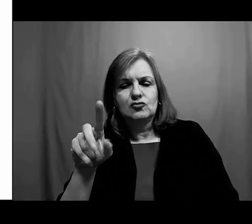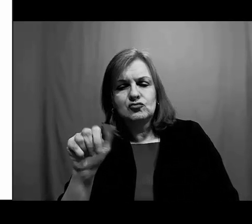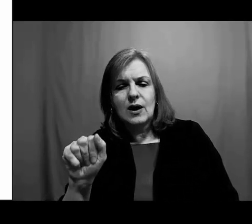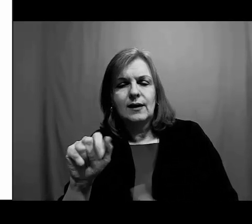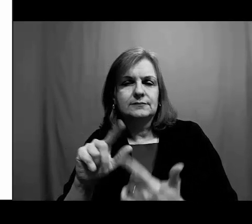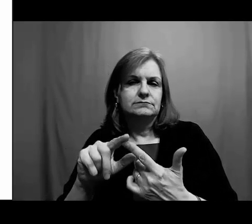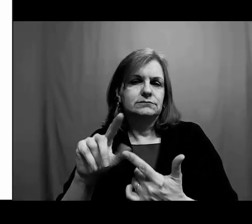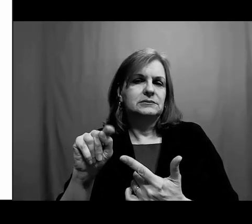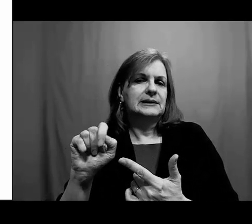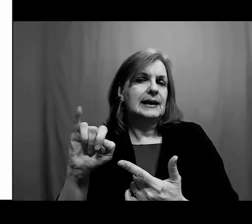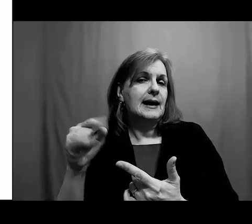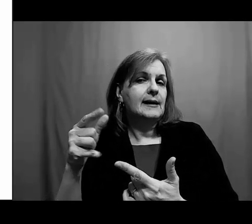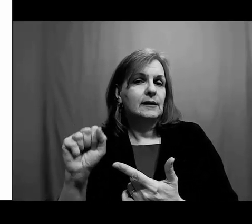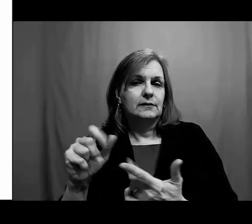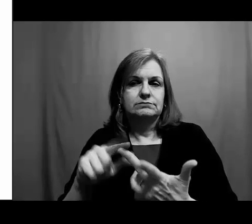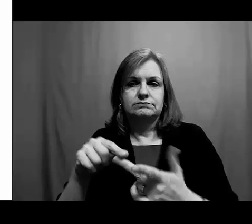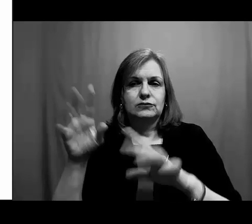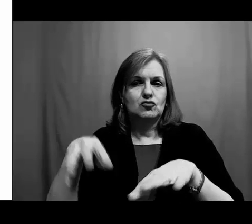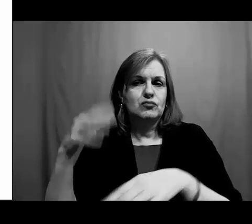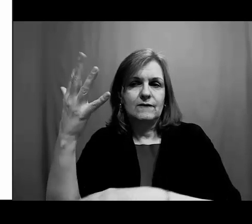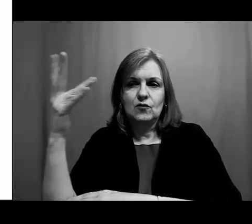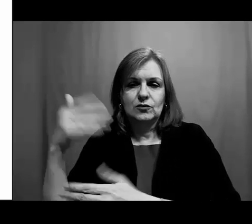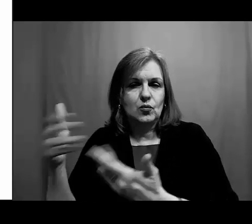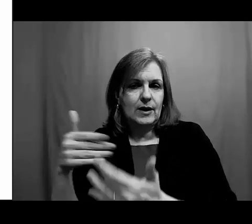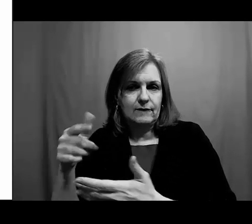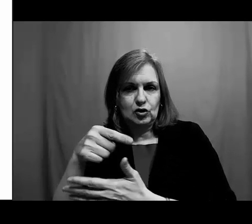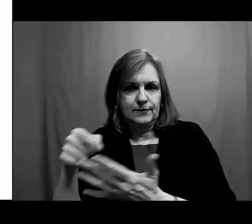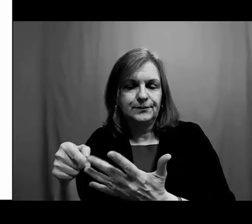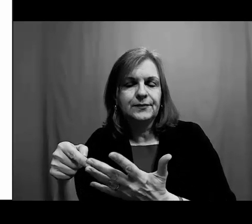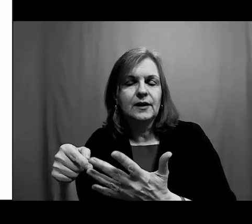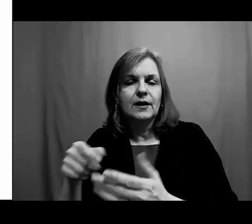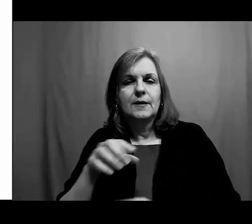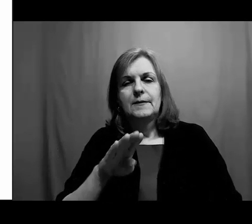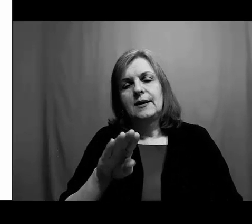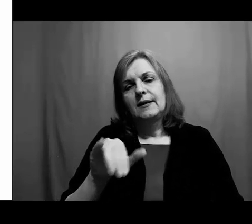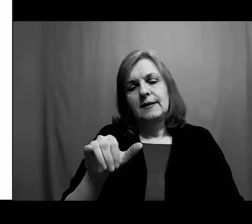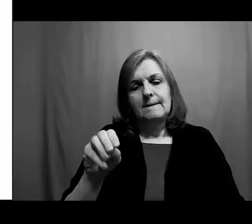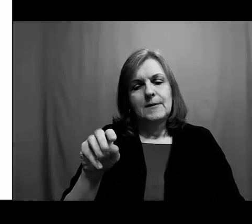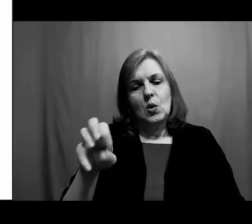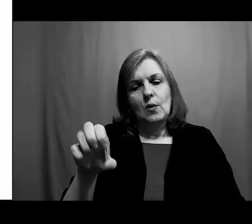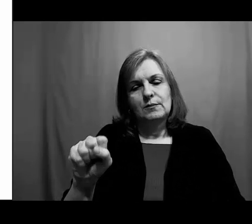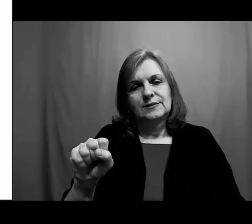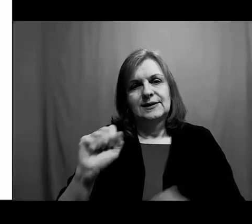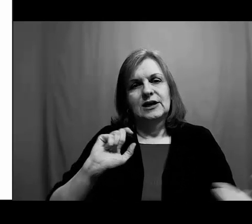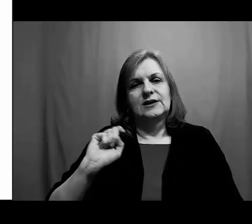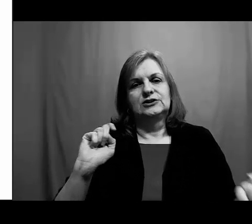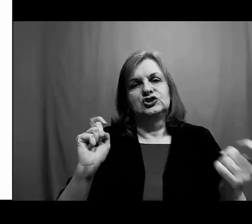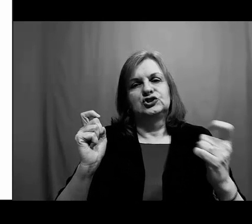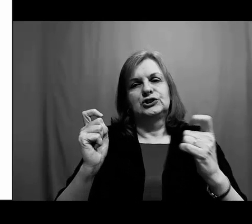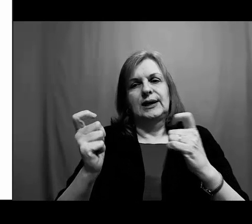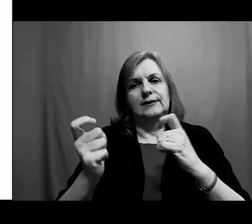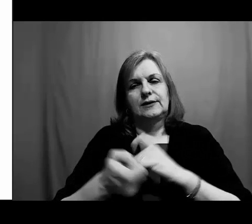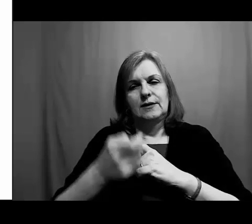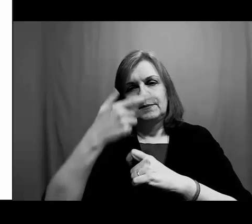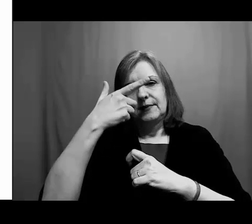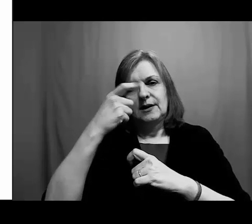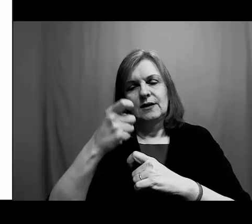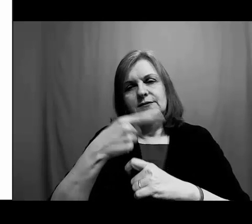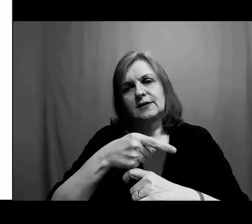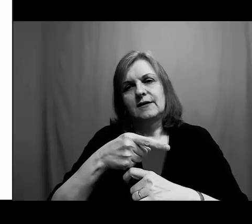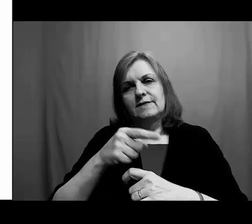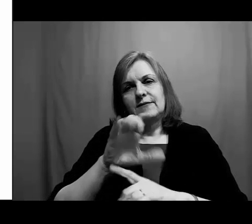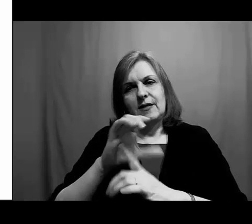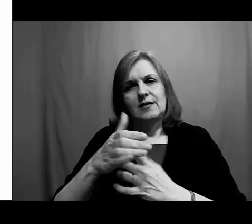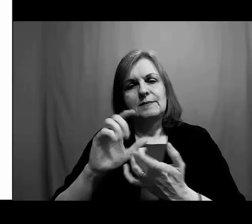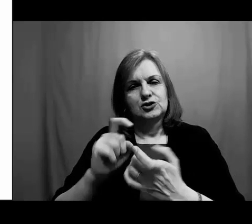taiga, rainforest, whatever you want to look at, but we look at it as being highly changing as a